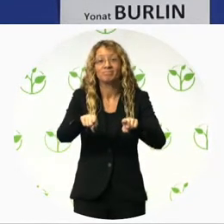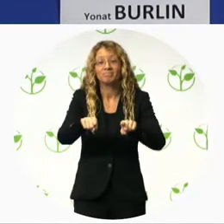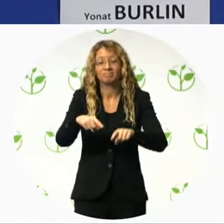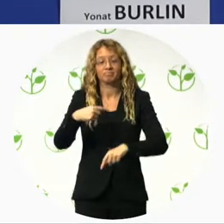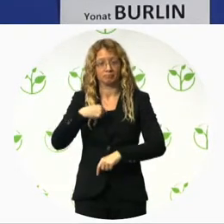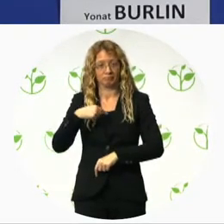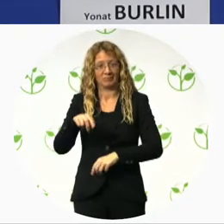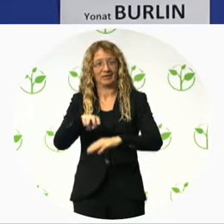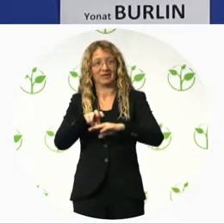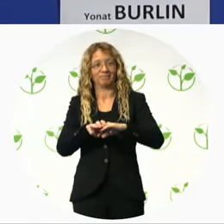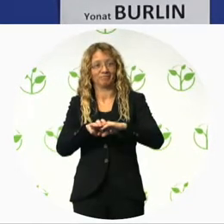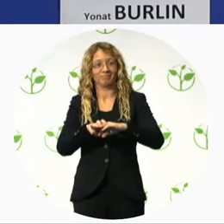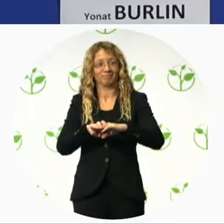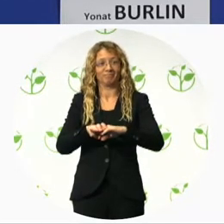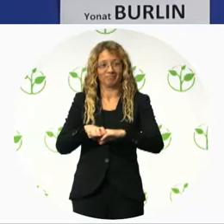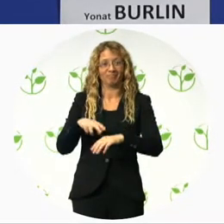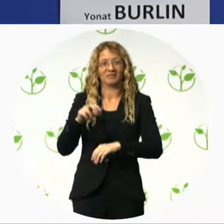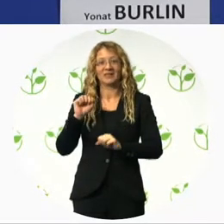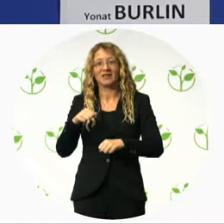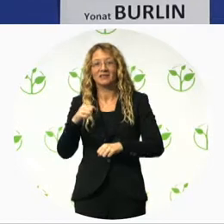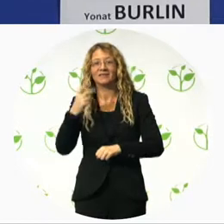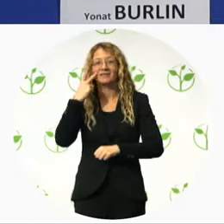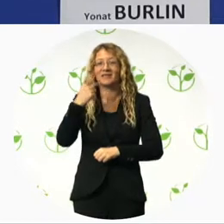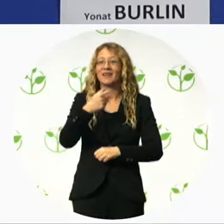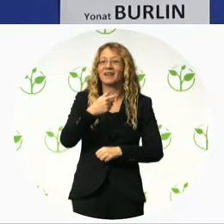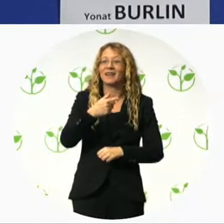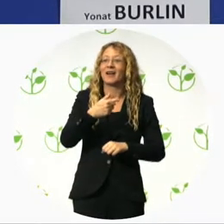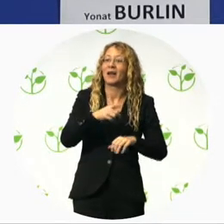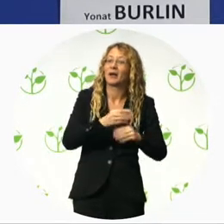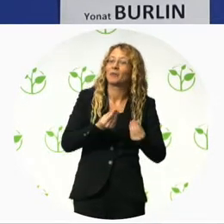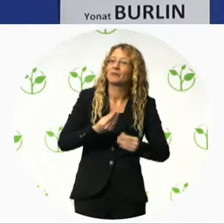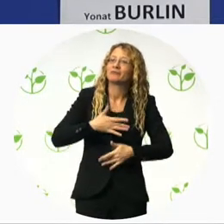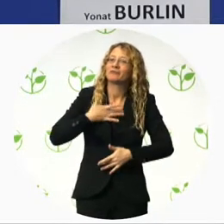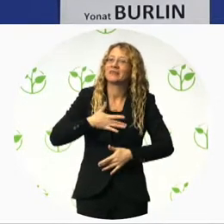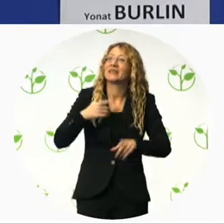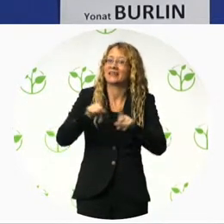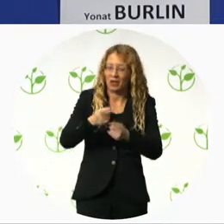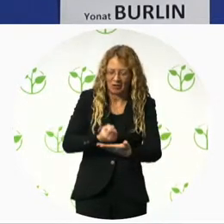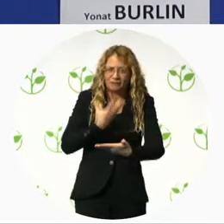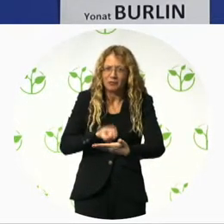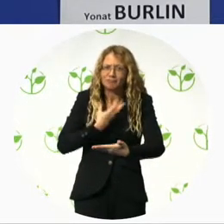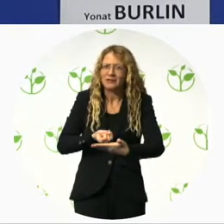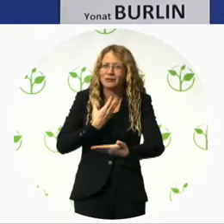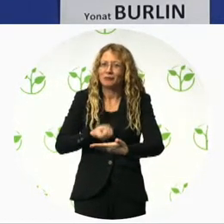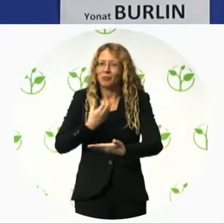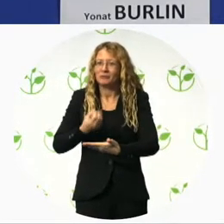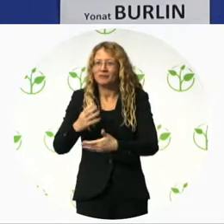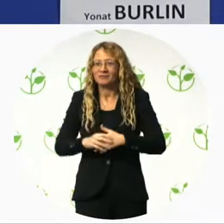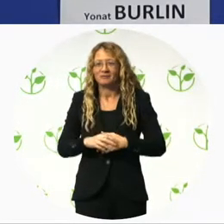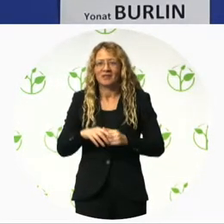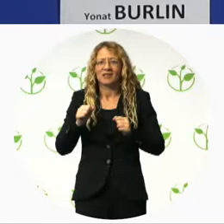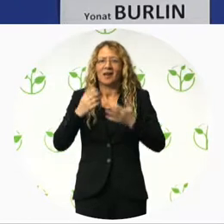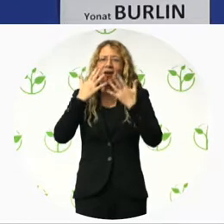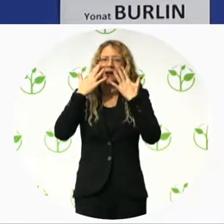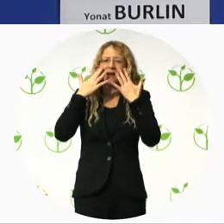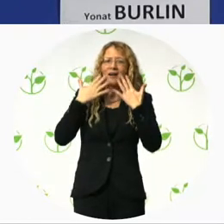not a few seconds after. With our voice recognition technology, we assure that the content is provided real time and in sync with the actual show